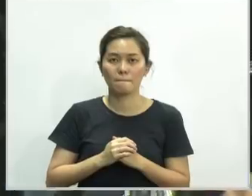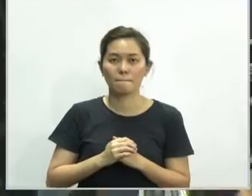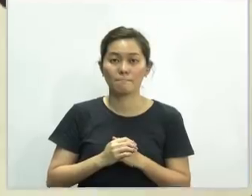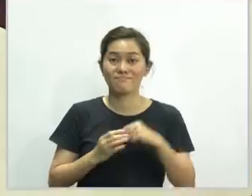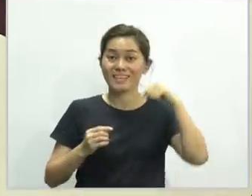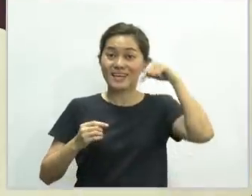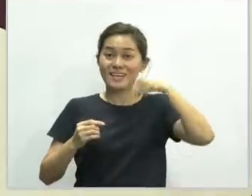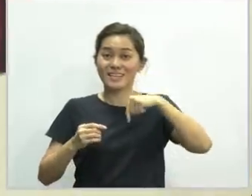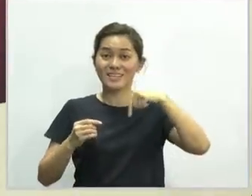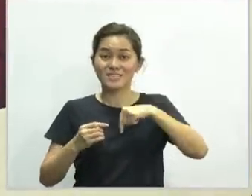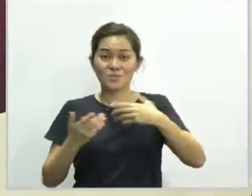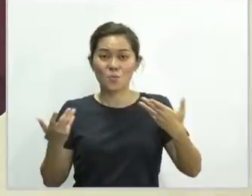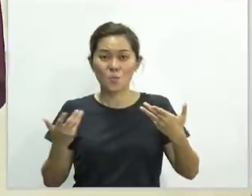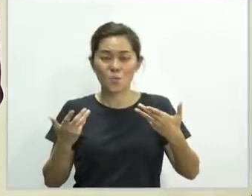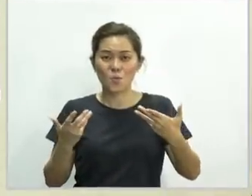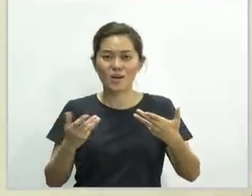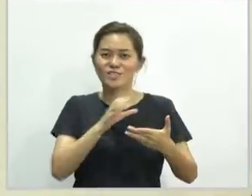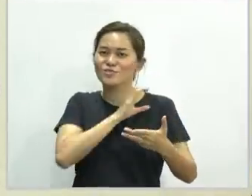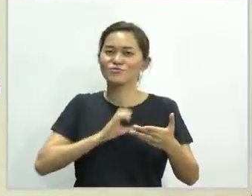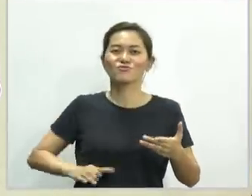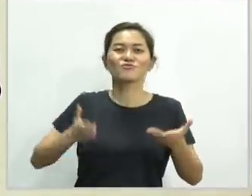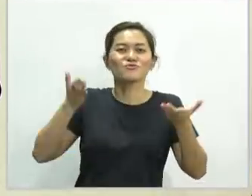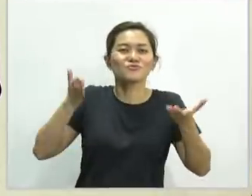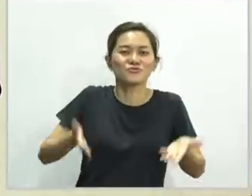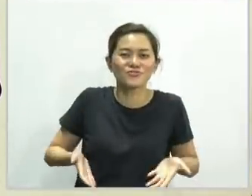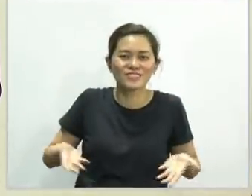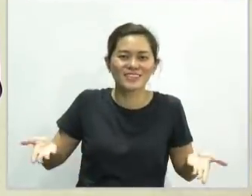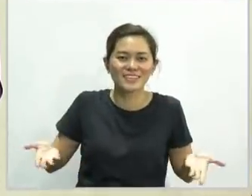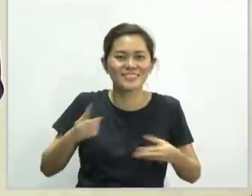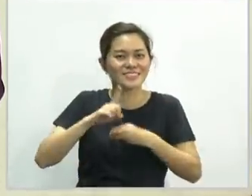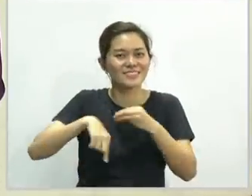This is the essence of Christianity.